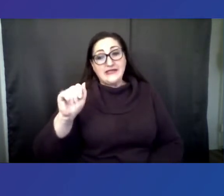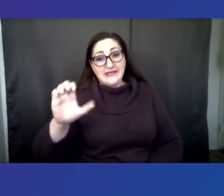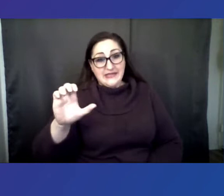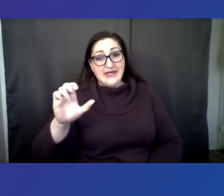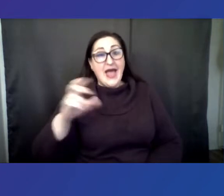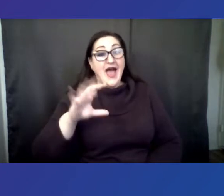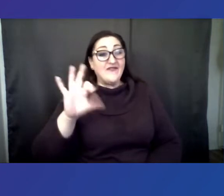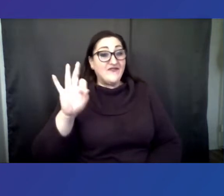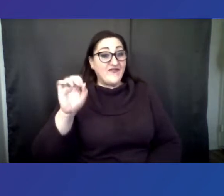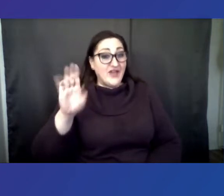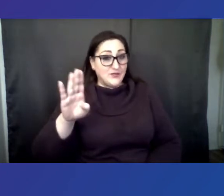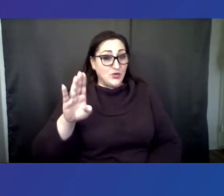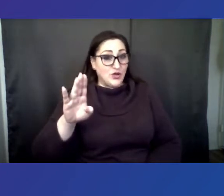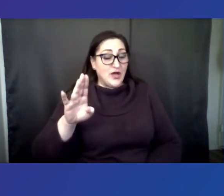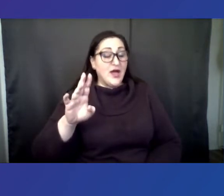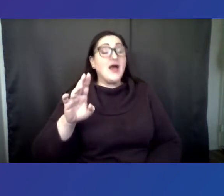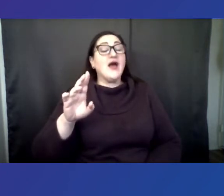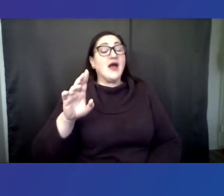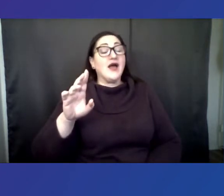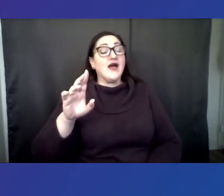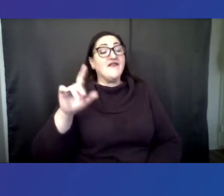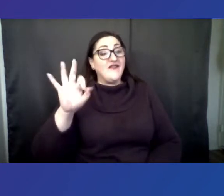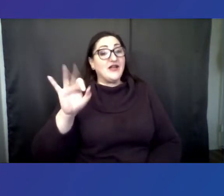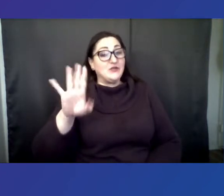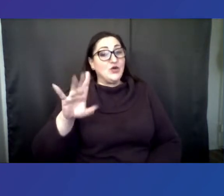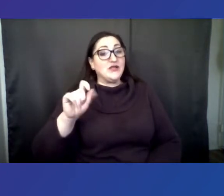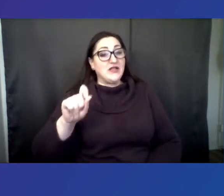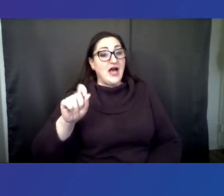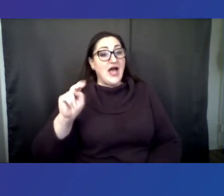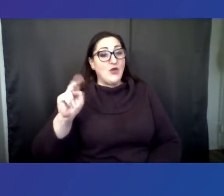dance/NYC using the hashtag